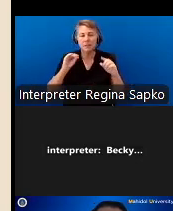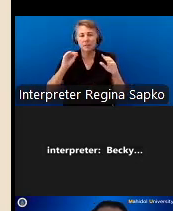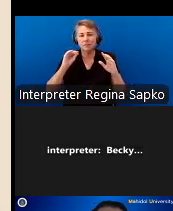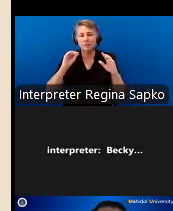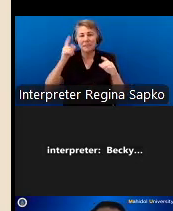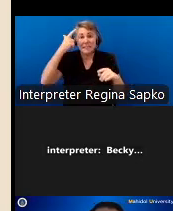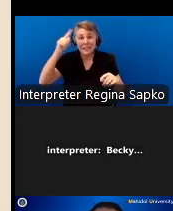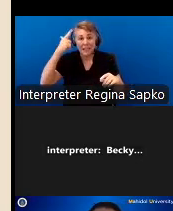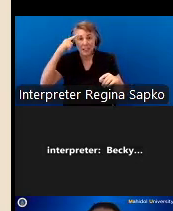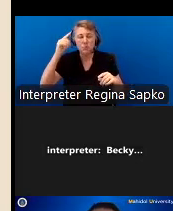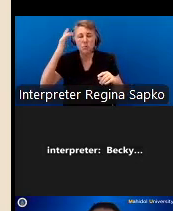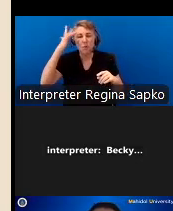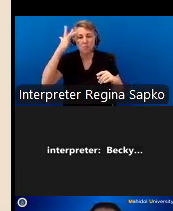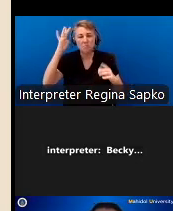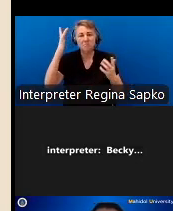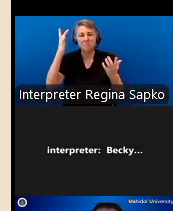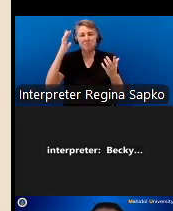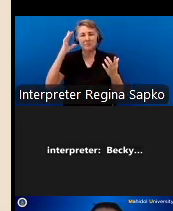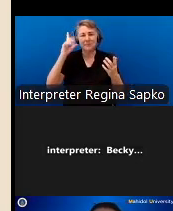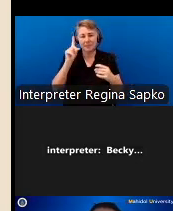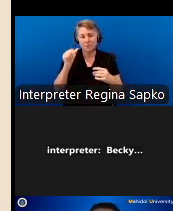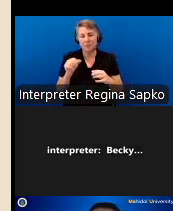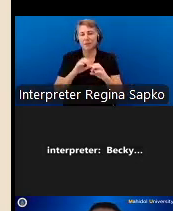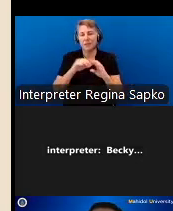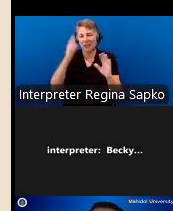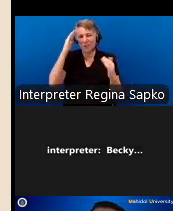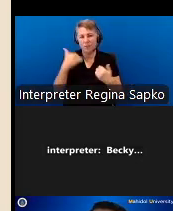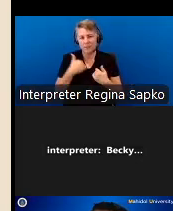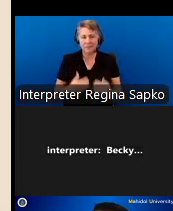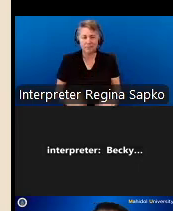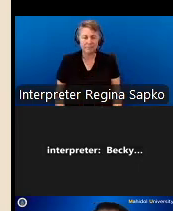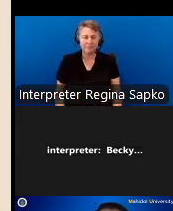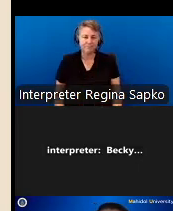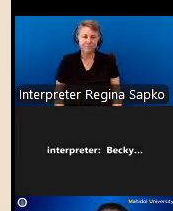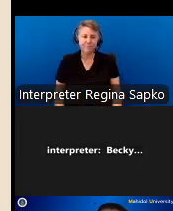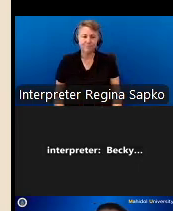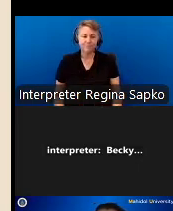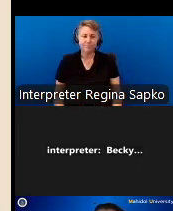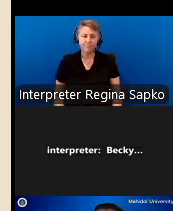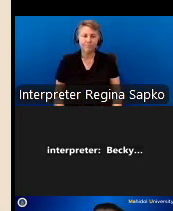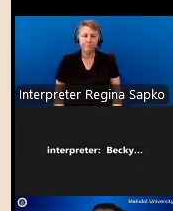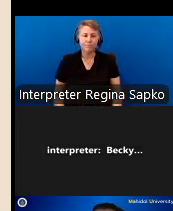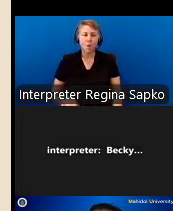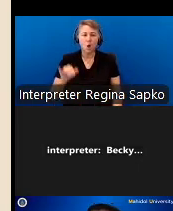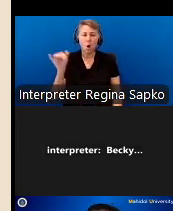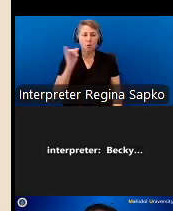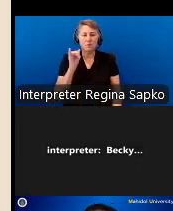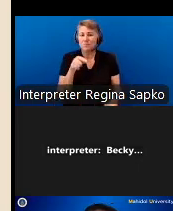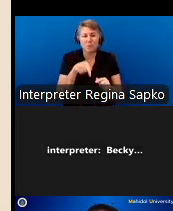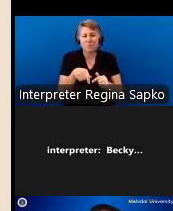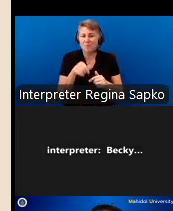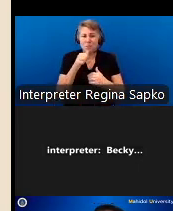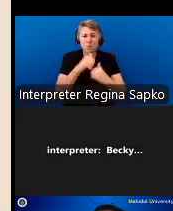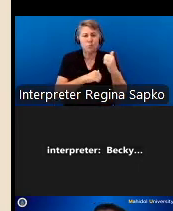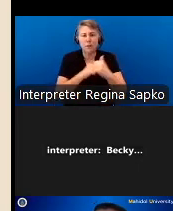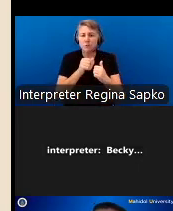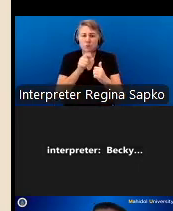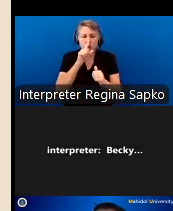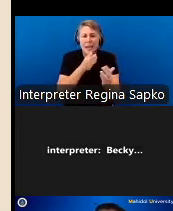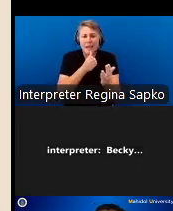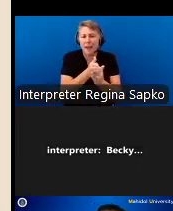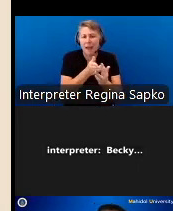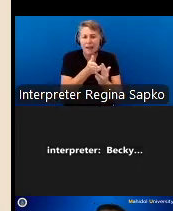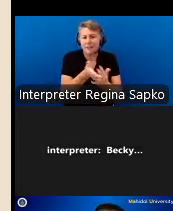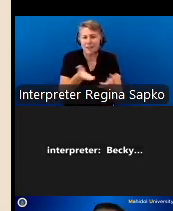Another challenge is about inaccessible infrastructure. Okay, as you know, like Thailand is like